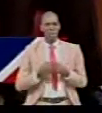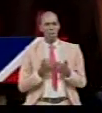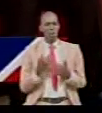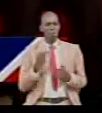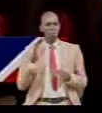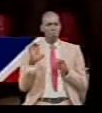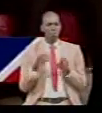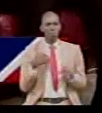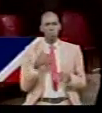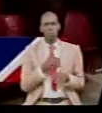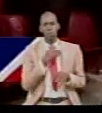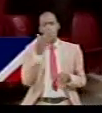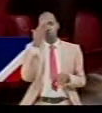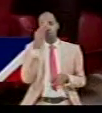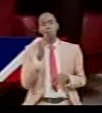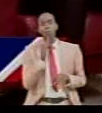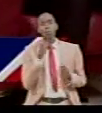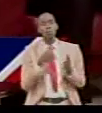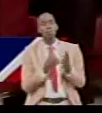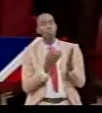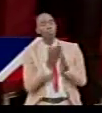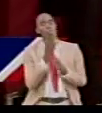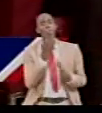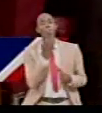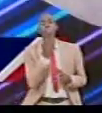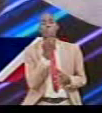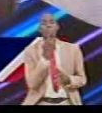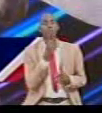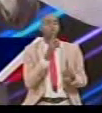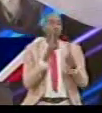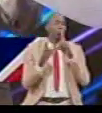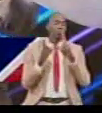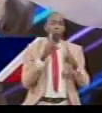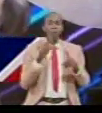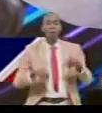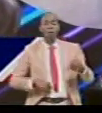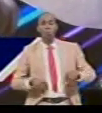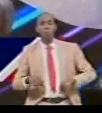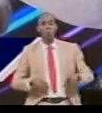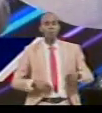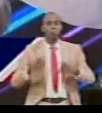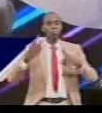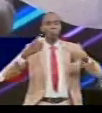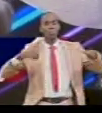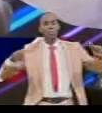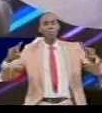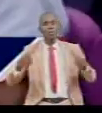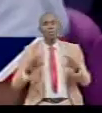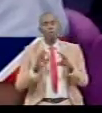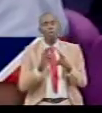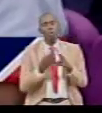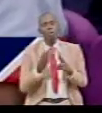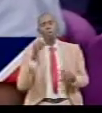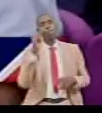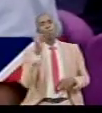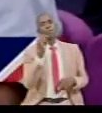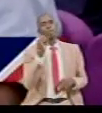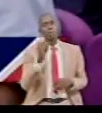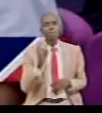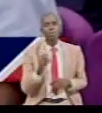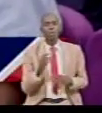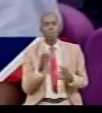mouth. It's not by loud testimony. Testimonies that are not corroborated by